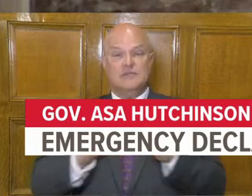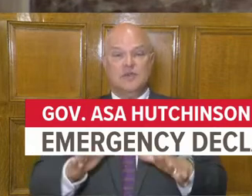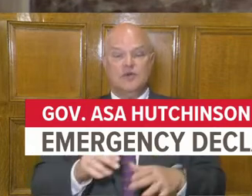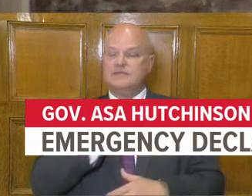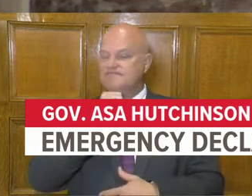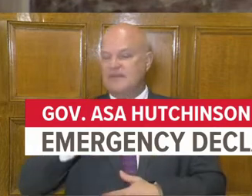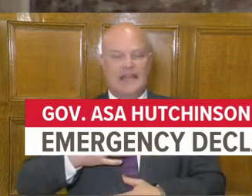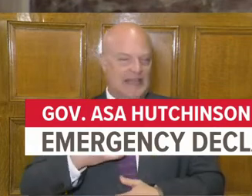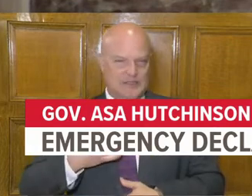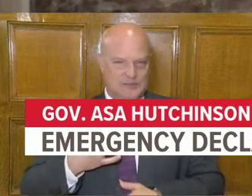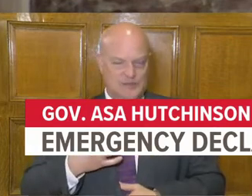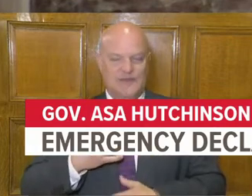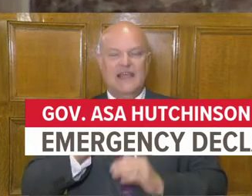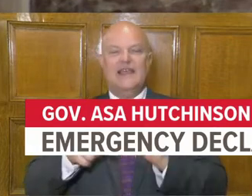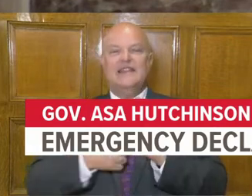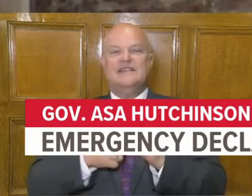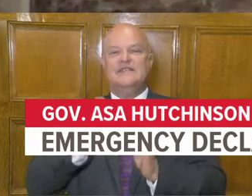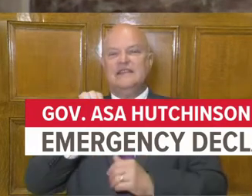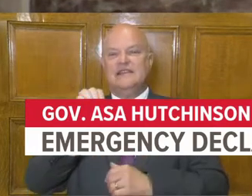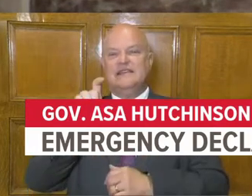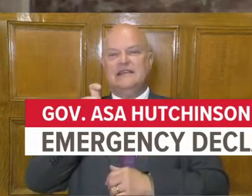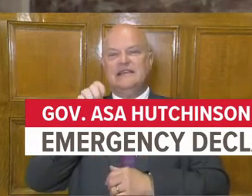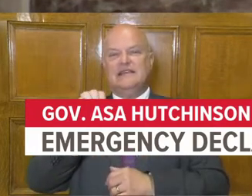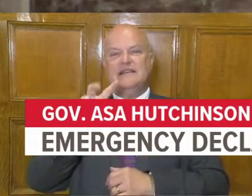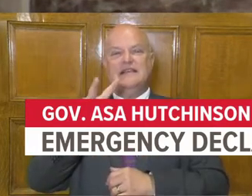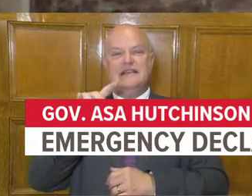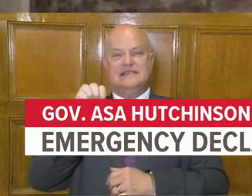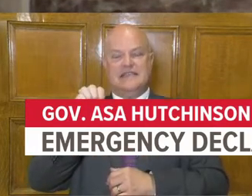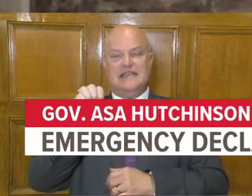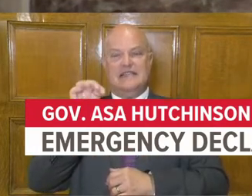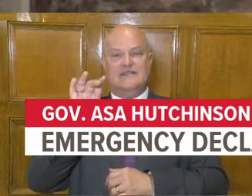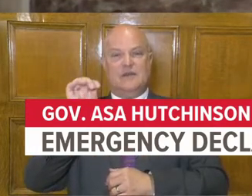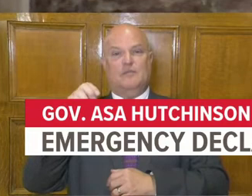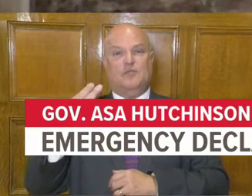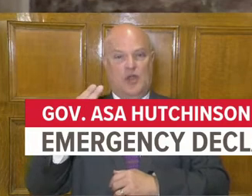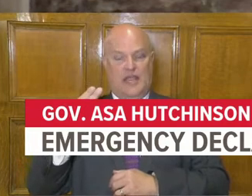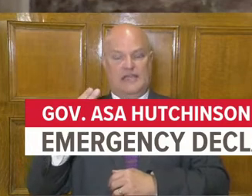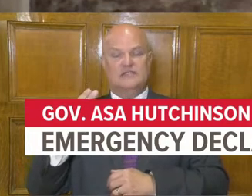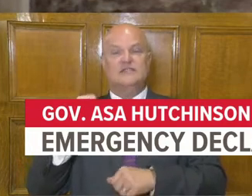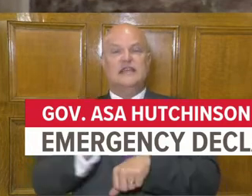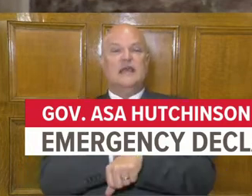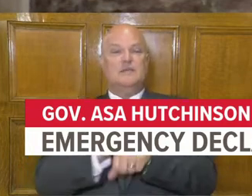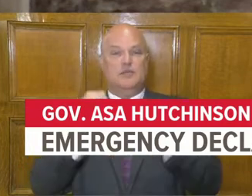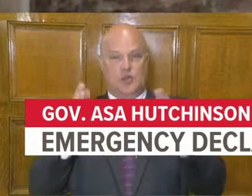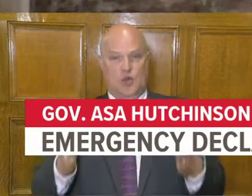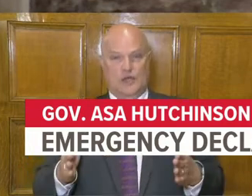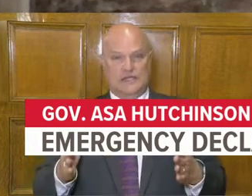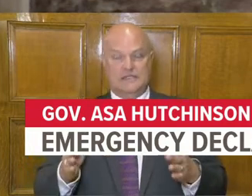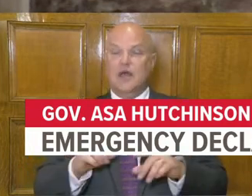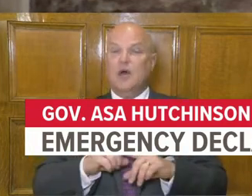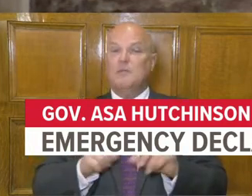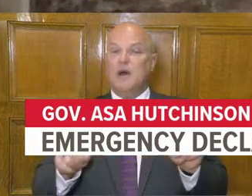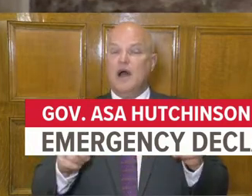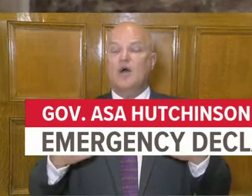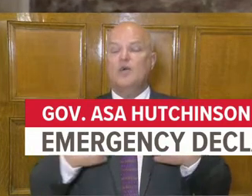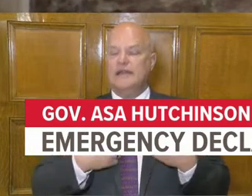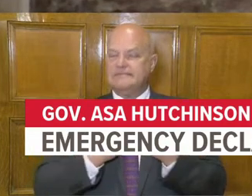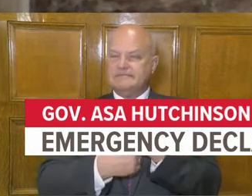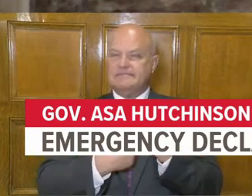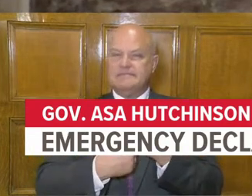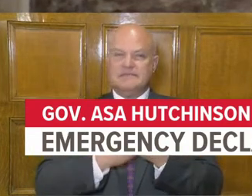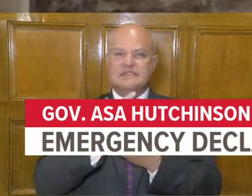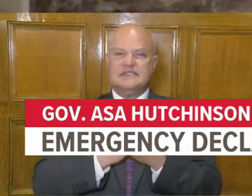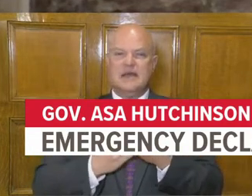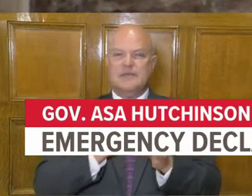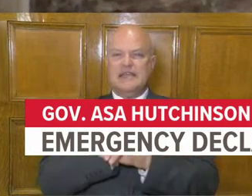eligible. And again, this is for executive branch agency employees, but we have talked to some